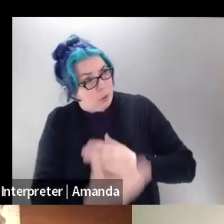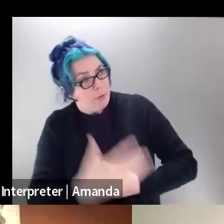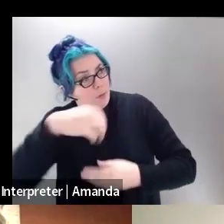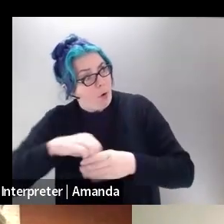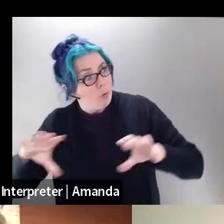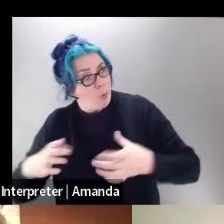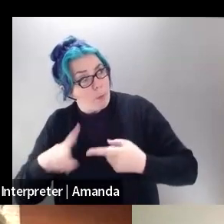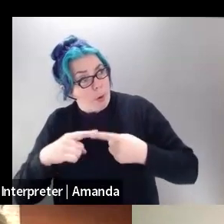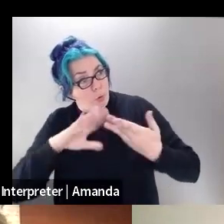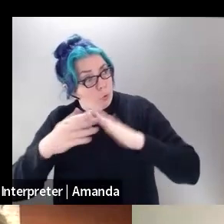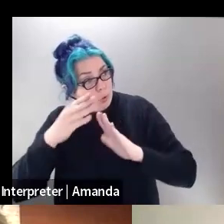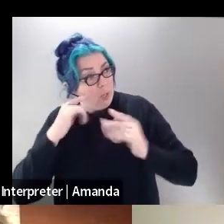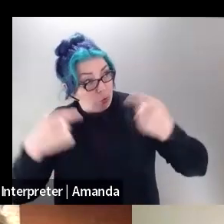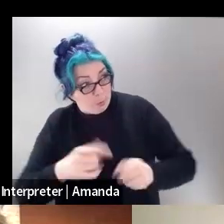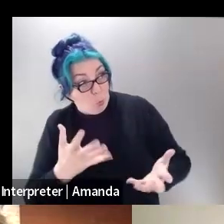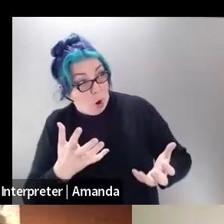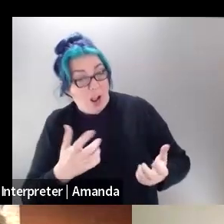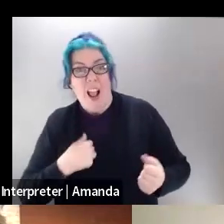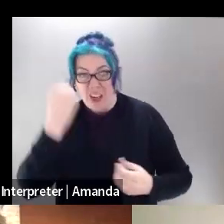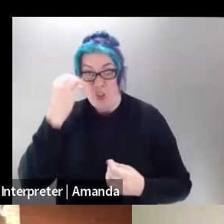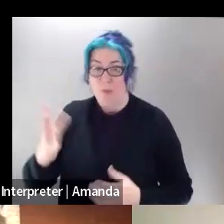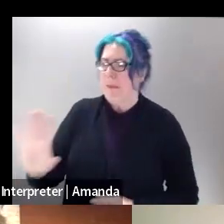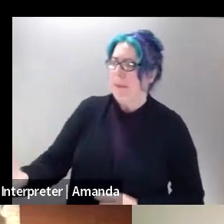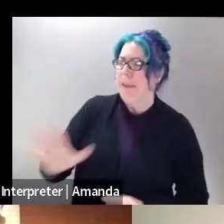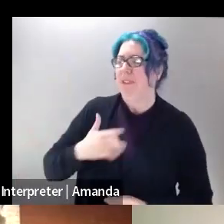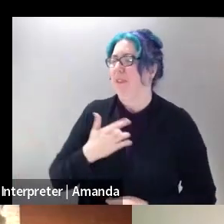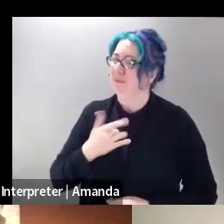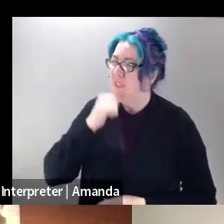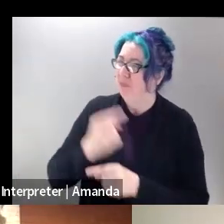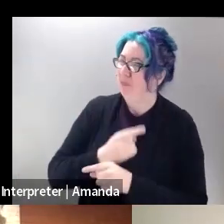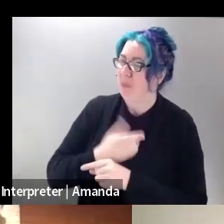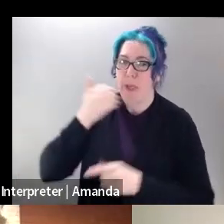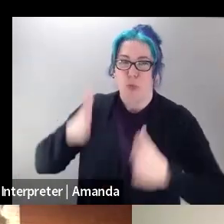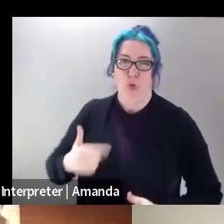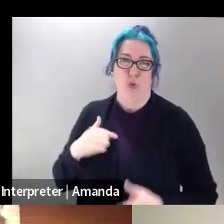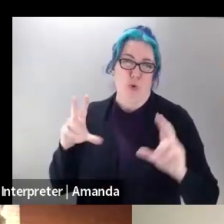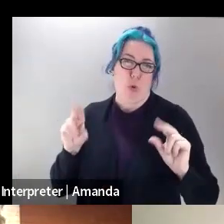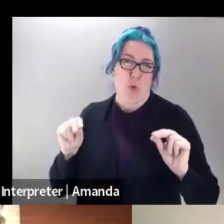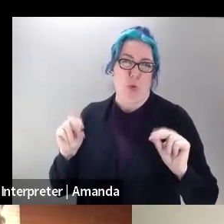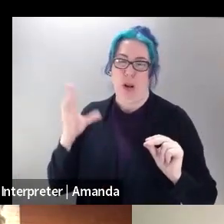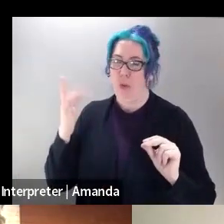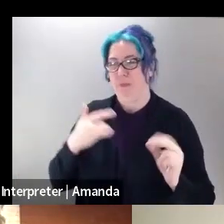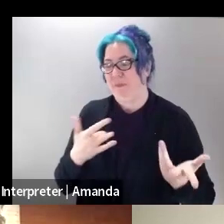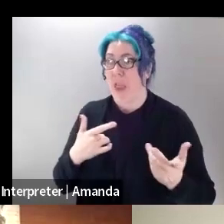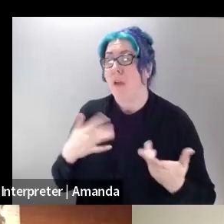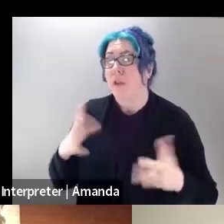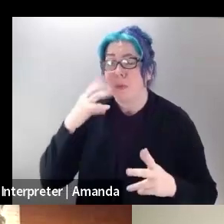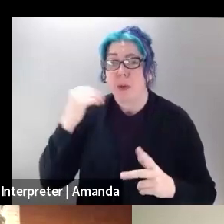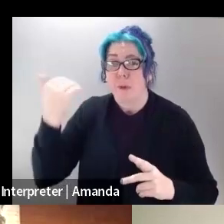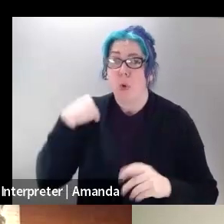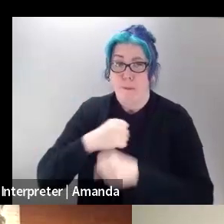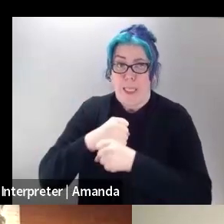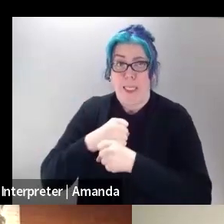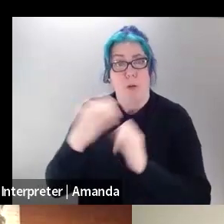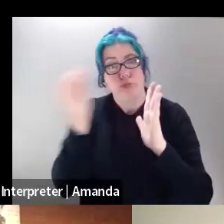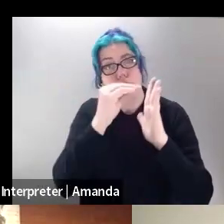don't. I don't. I know of them. Again, I have experience like facilitating the creation of one, via like